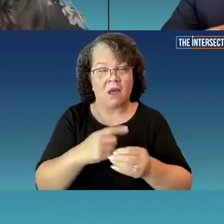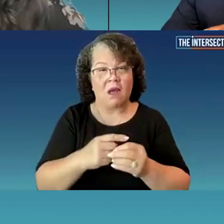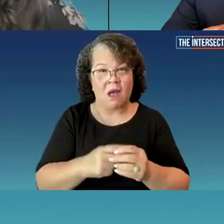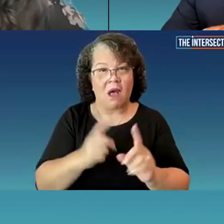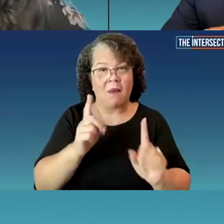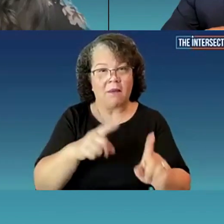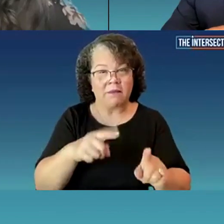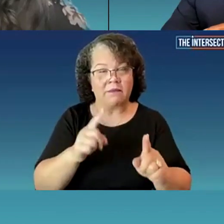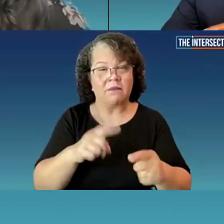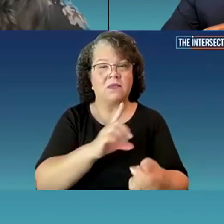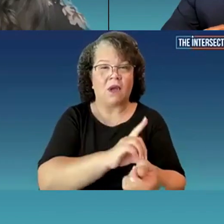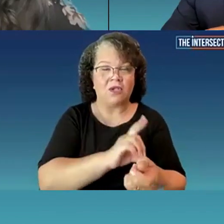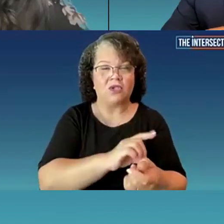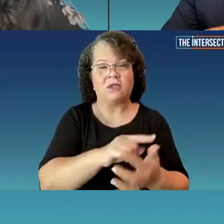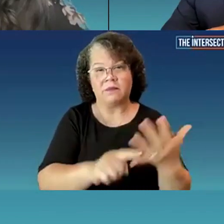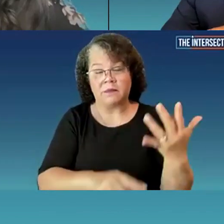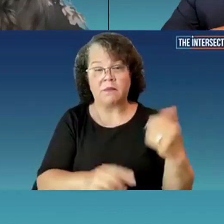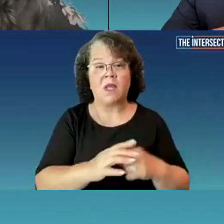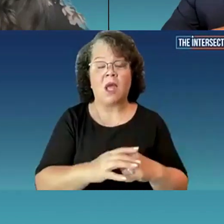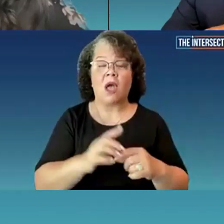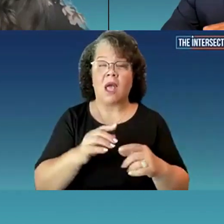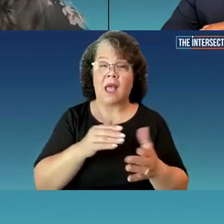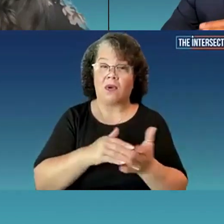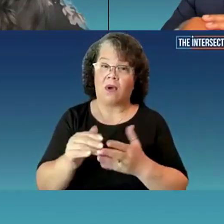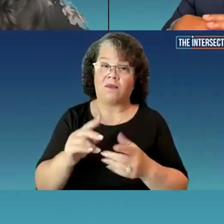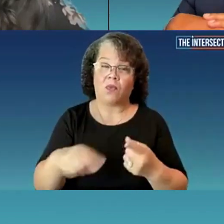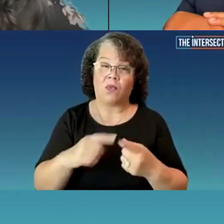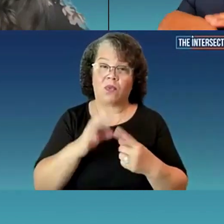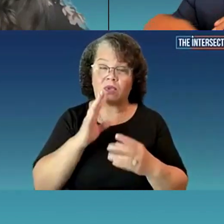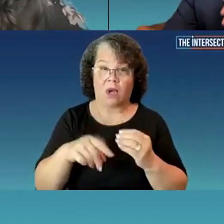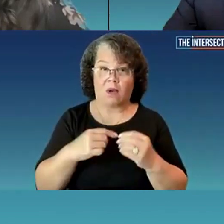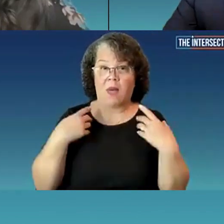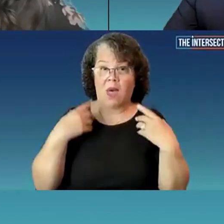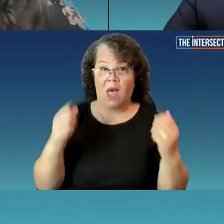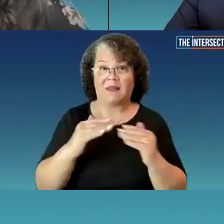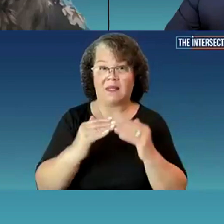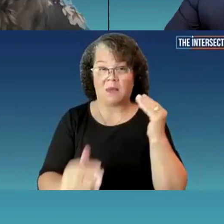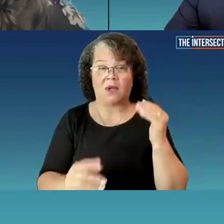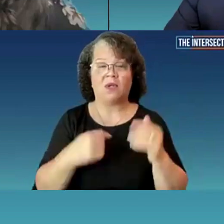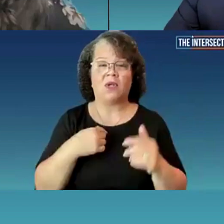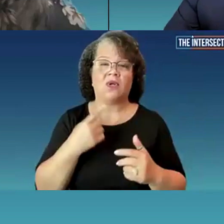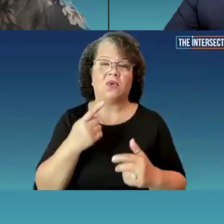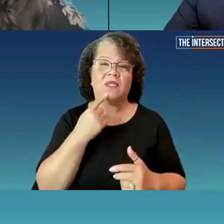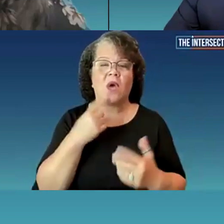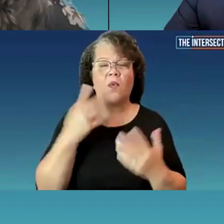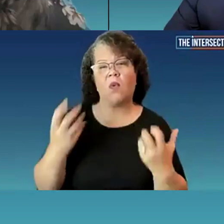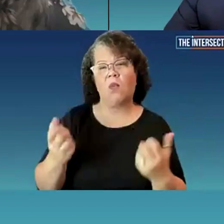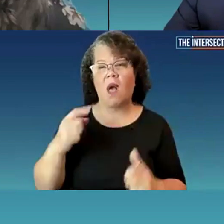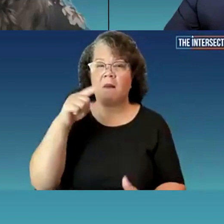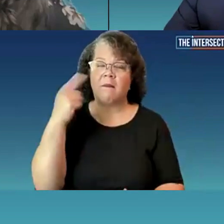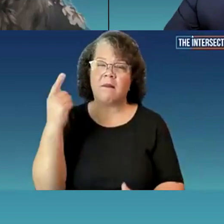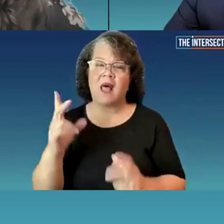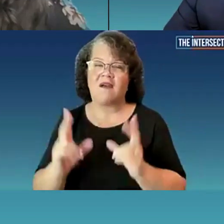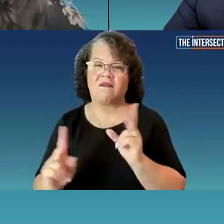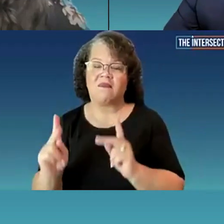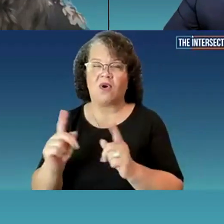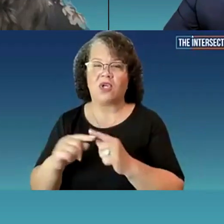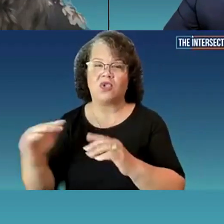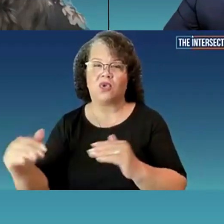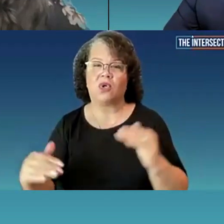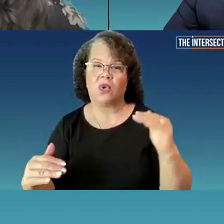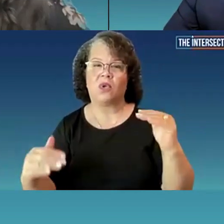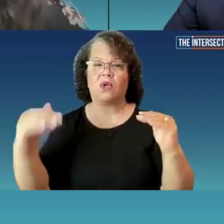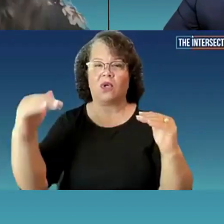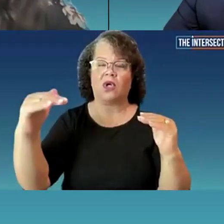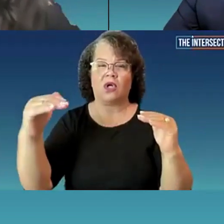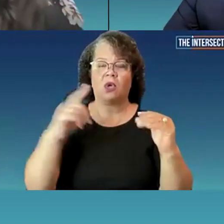say, oftentimes when we talk about health disparities, folks think about, oh, well, we want to make sure that Black folks get to where white folks are. White folks aren't doing so